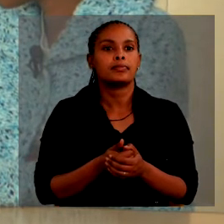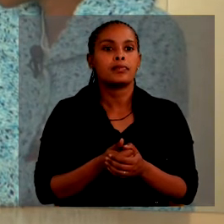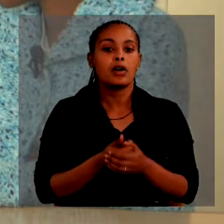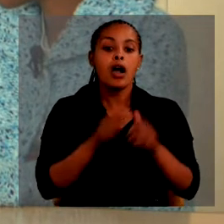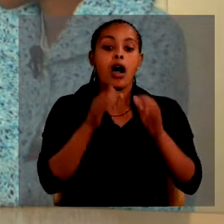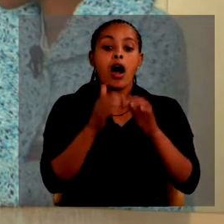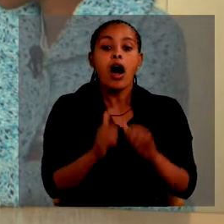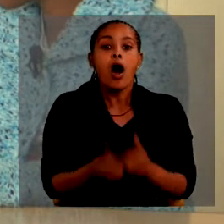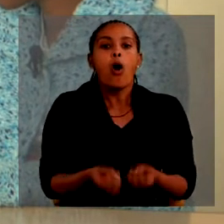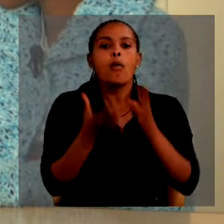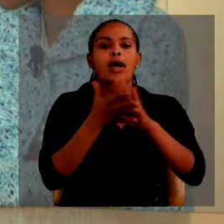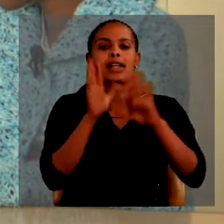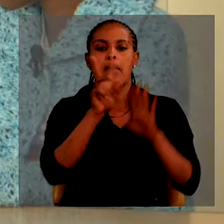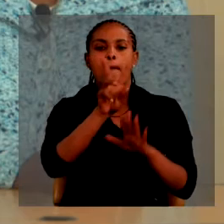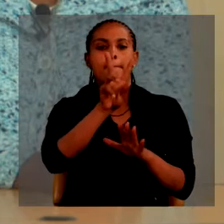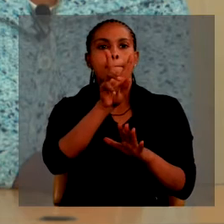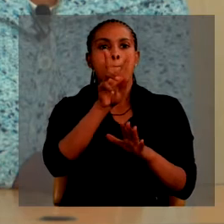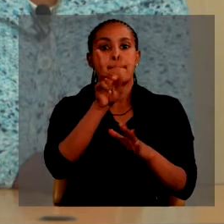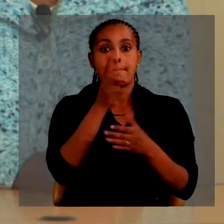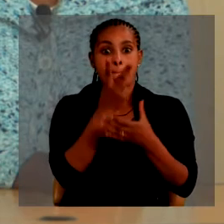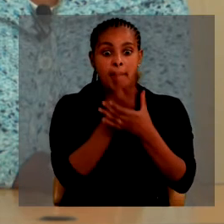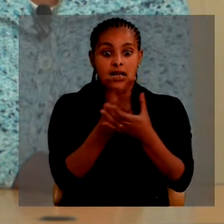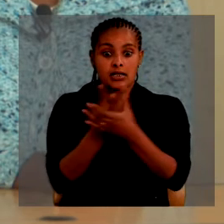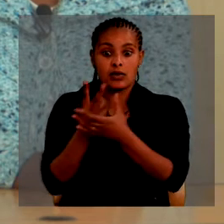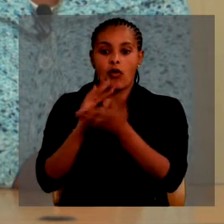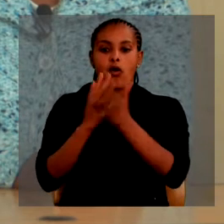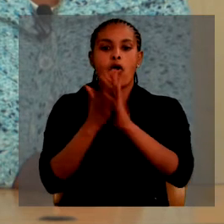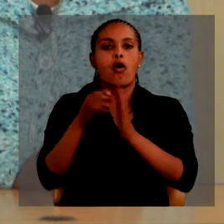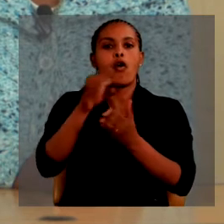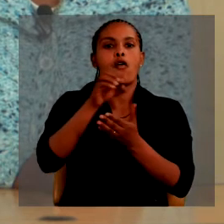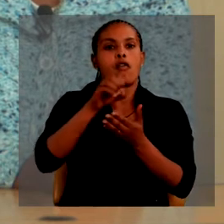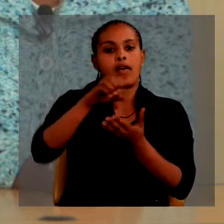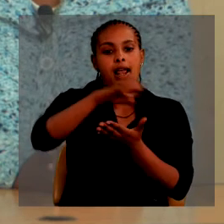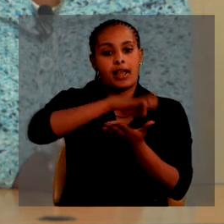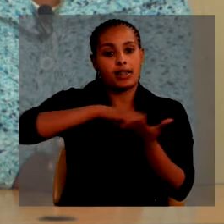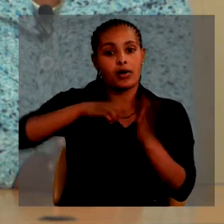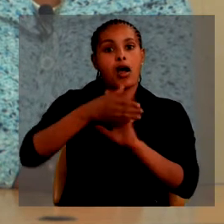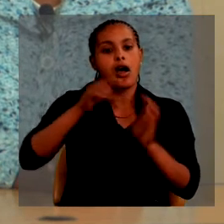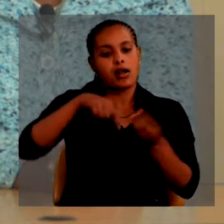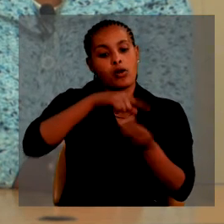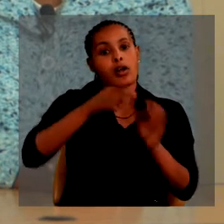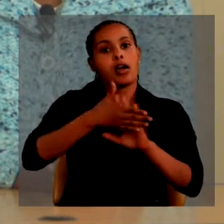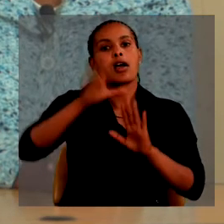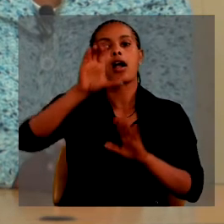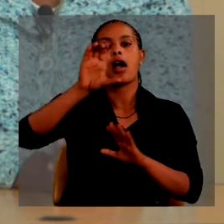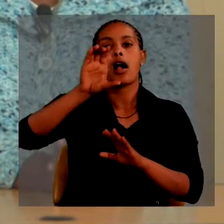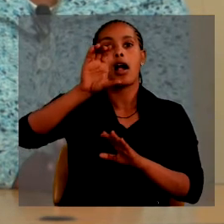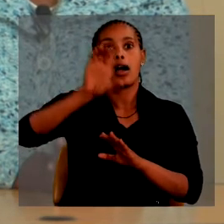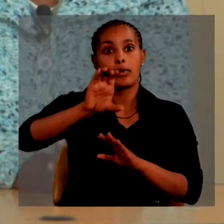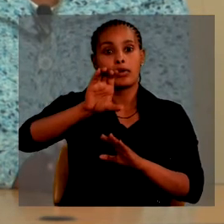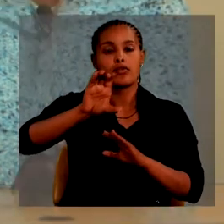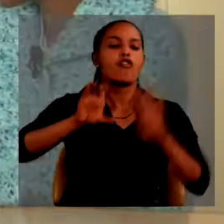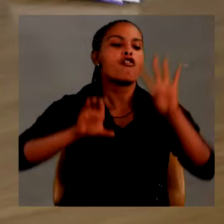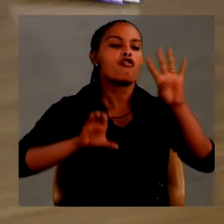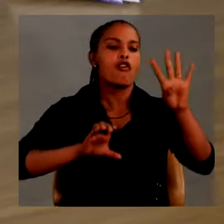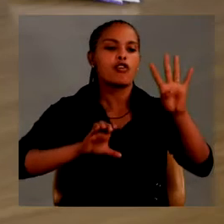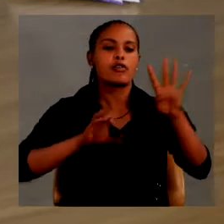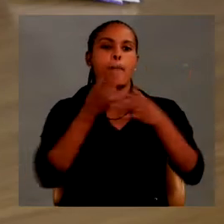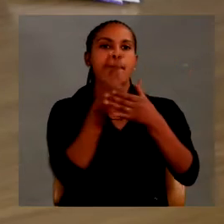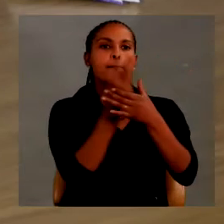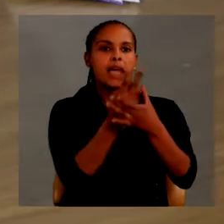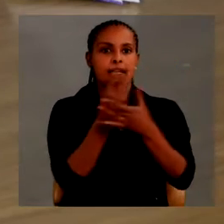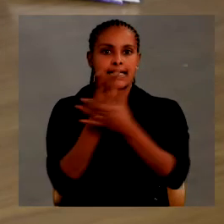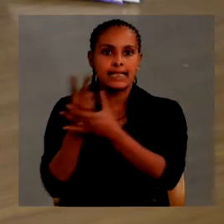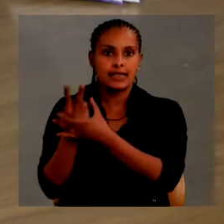So how many pairs of electrons will be around carbon? Four pairs.